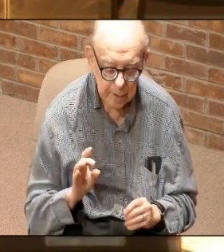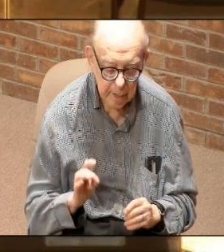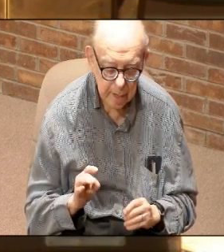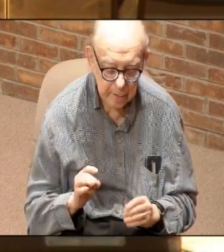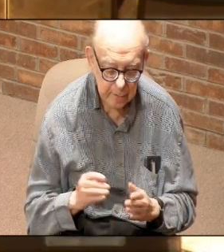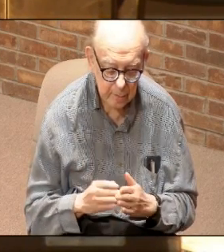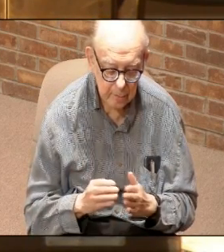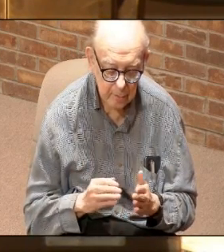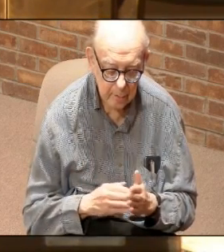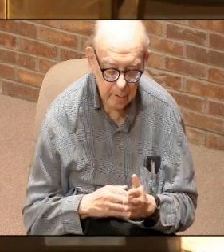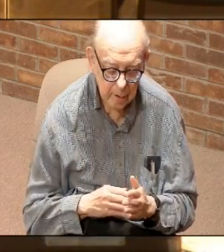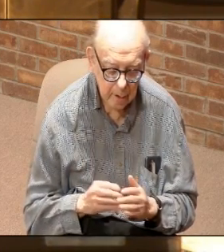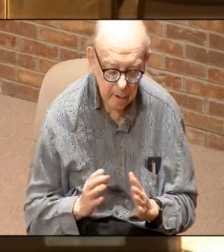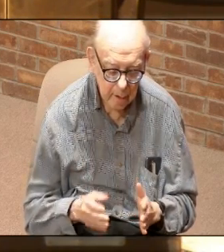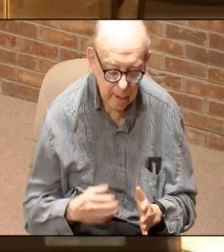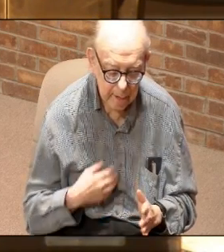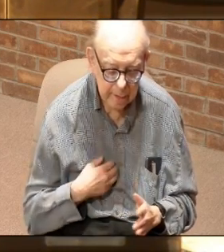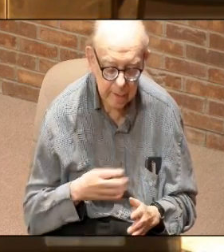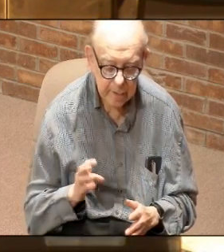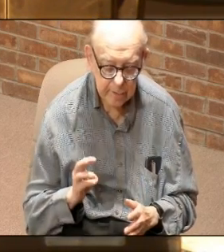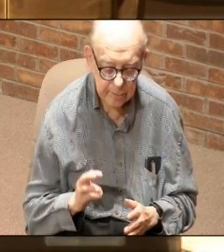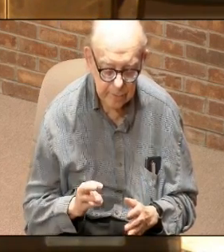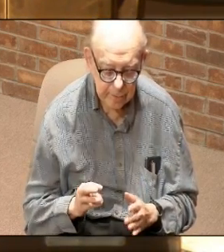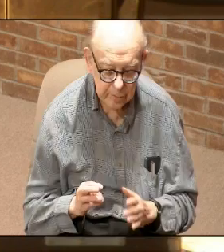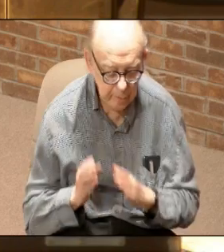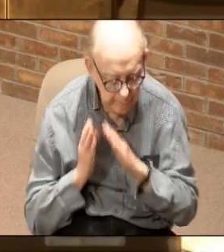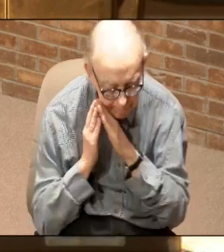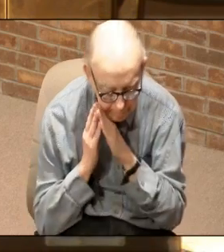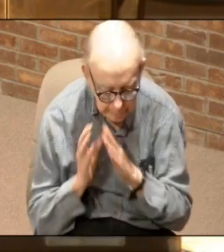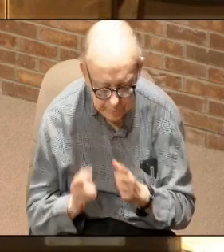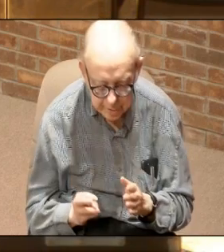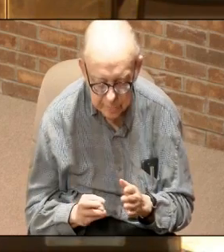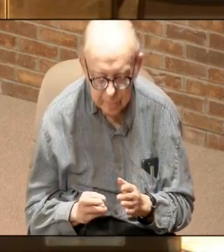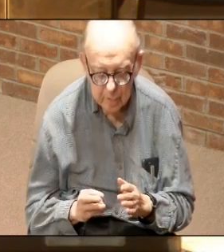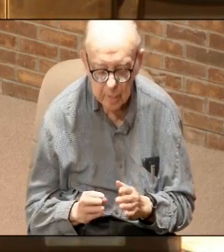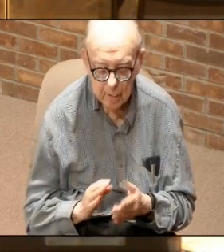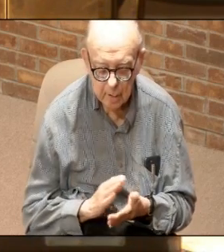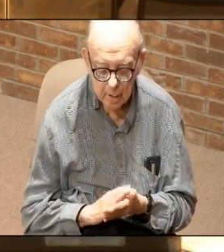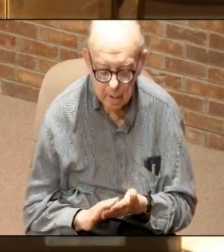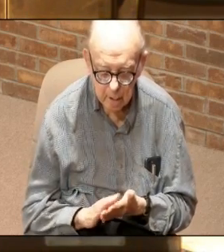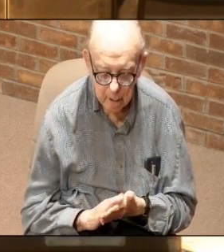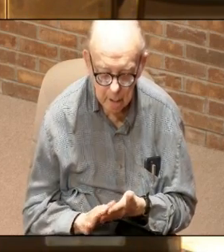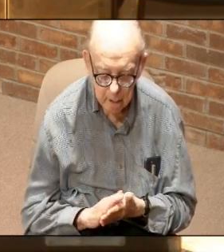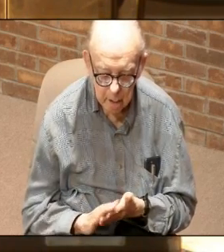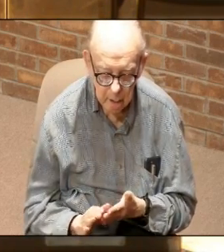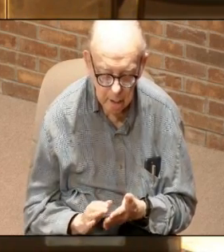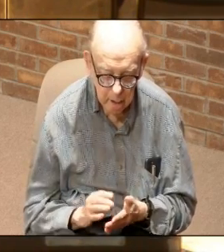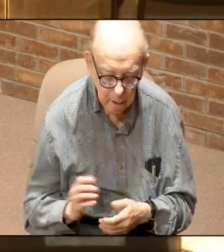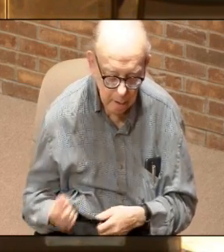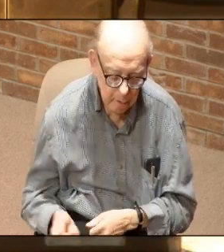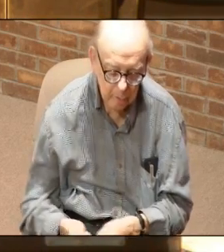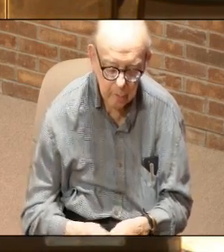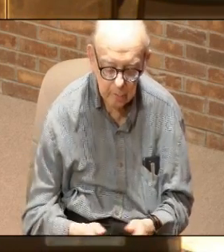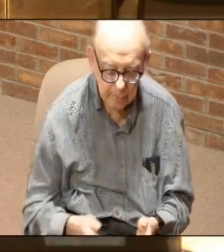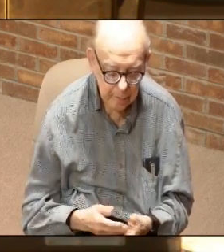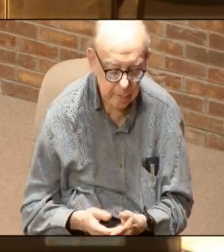had 6 bedrooms and 6 baths, and it had a golf course right behind it and had a pool inside and